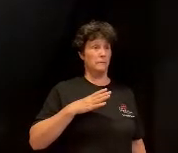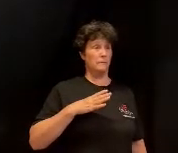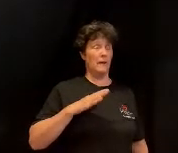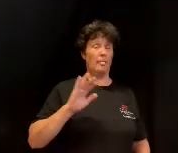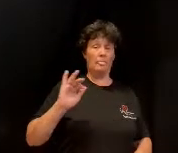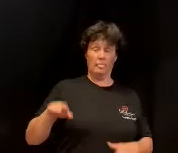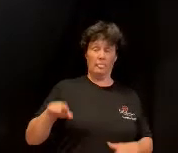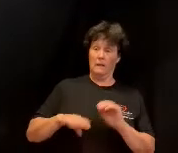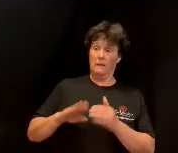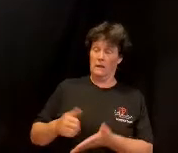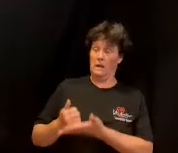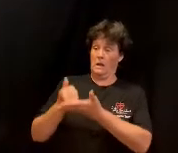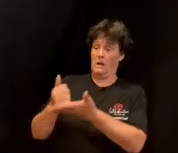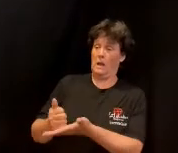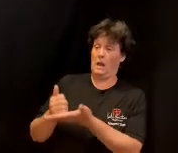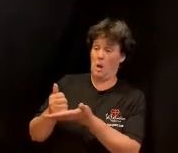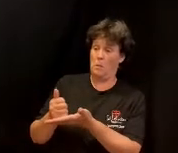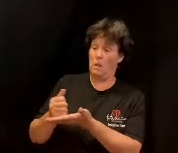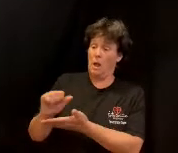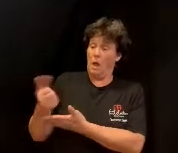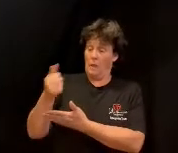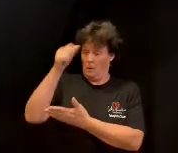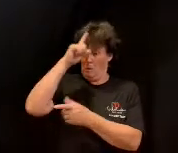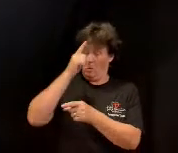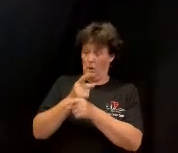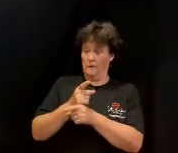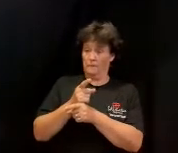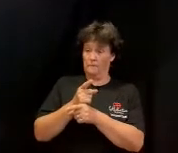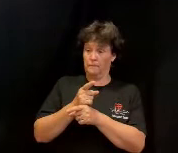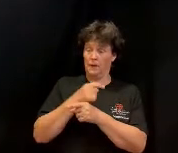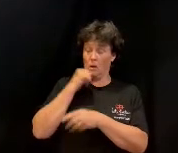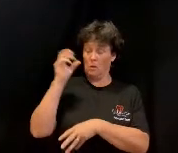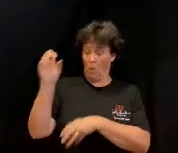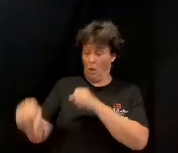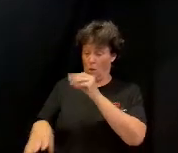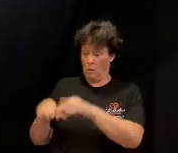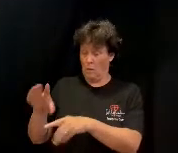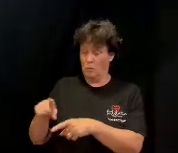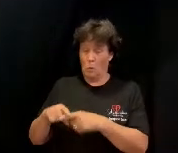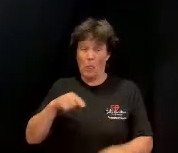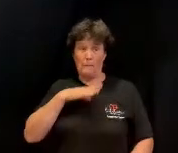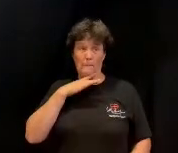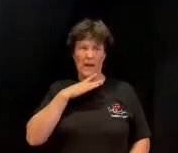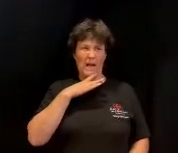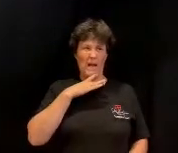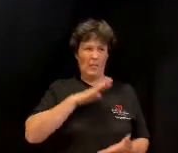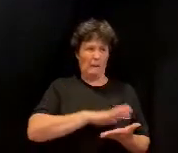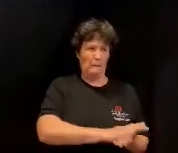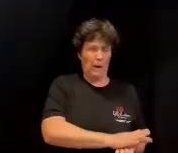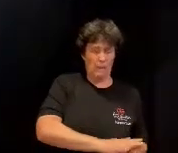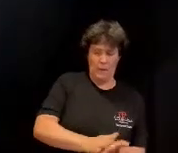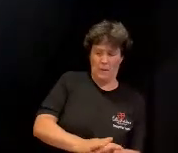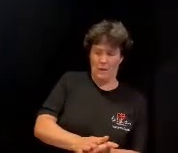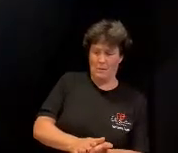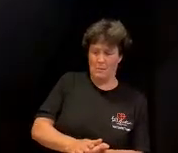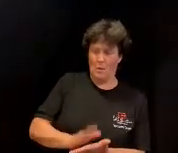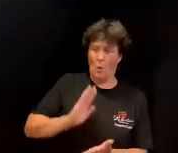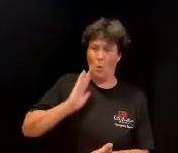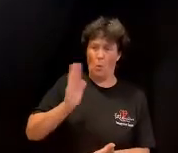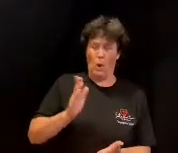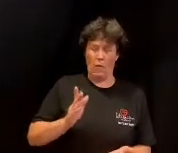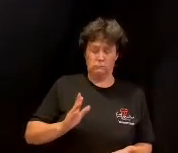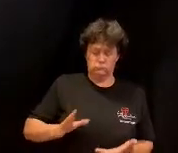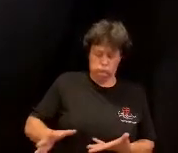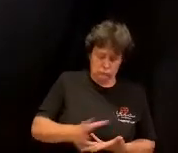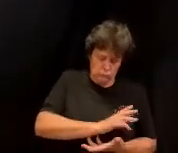give what's holy to the dogs, nor cast your pearls before swine, lest they trample them under their feet and turn and tear you in pieces. Now, is